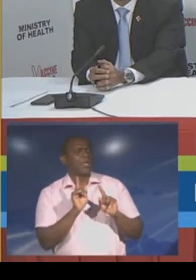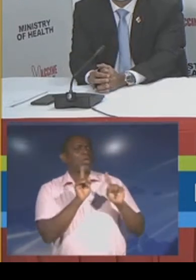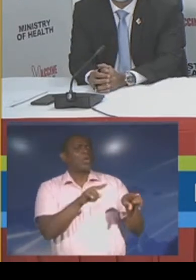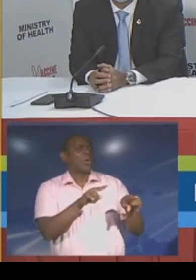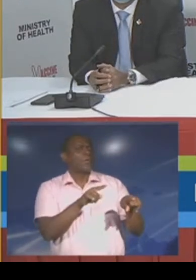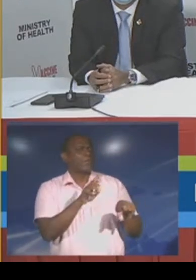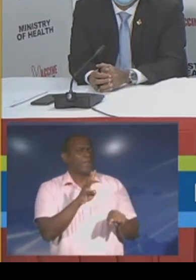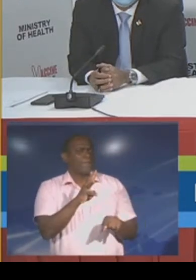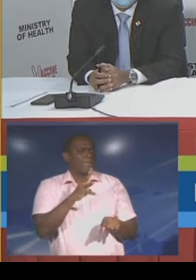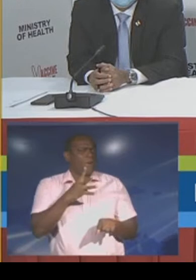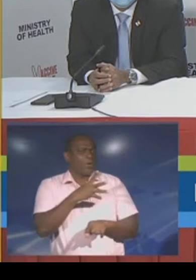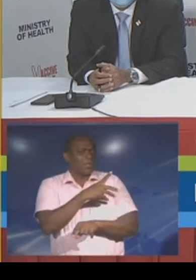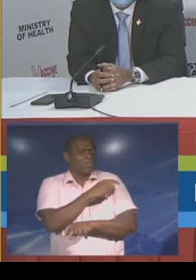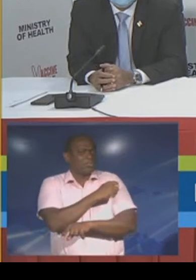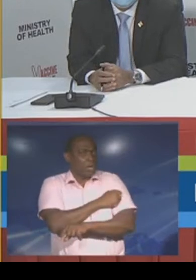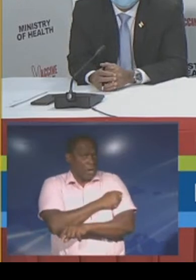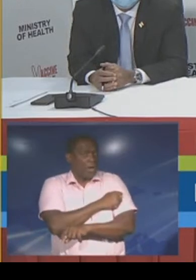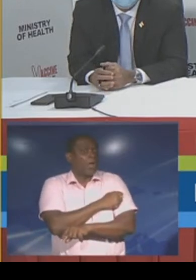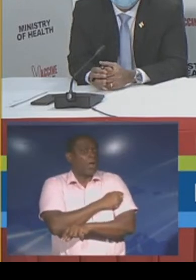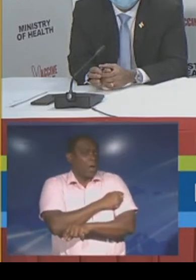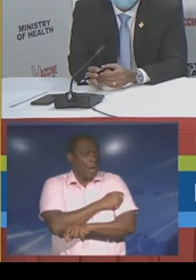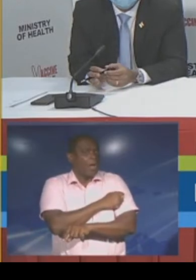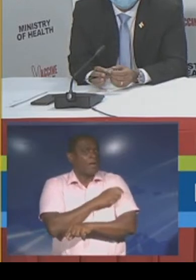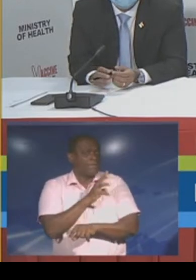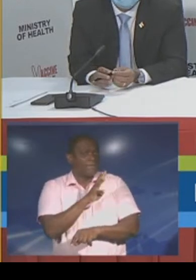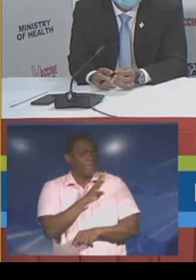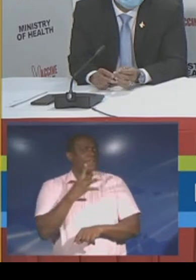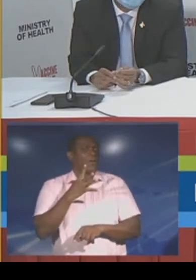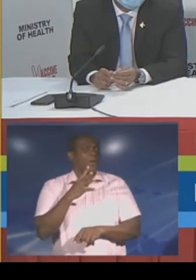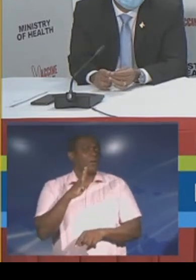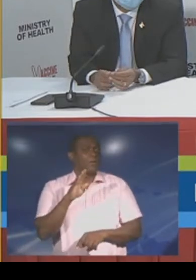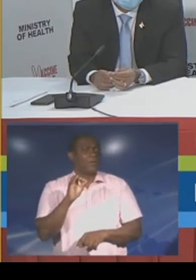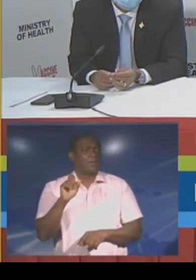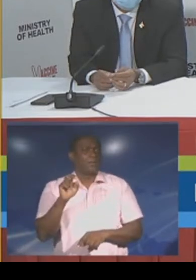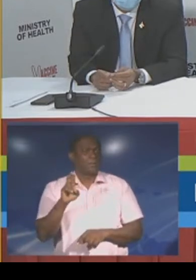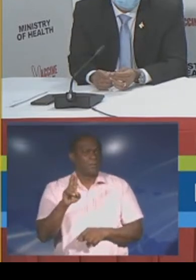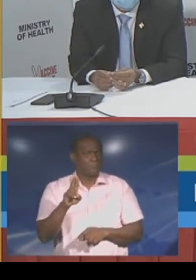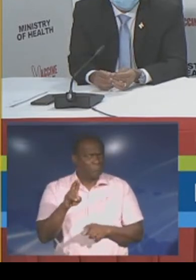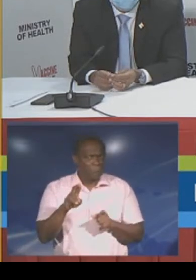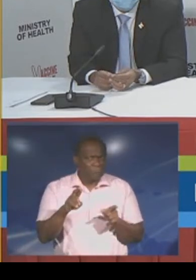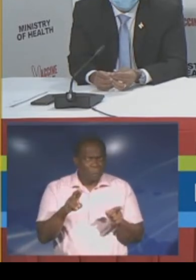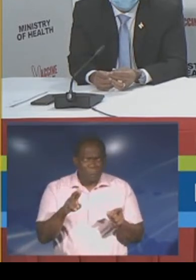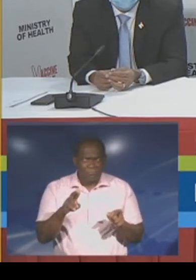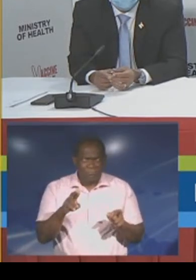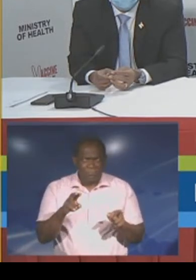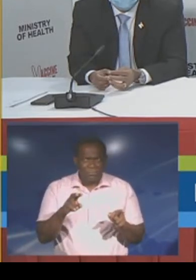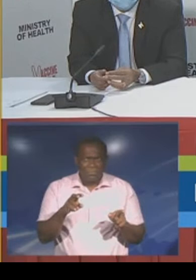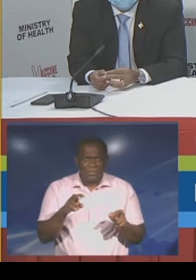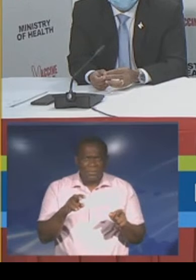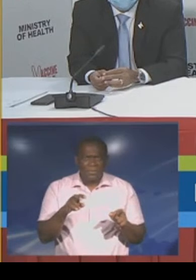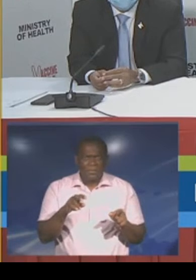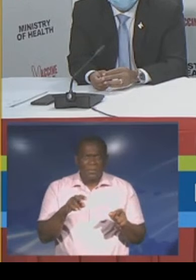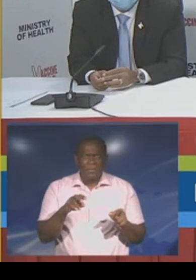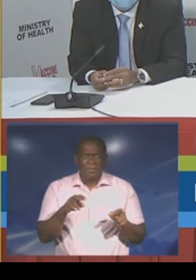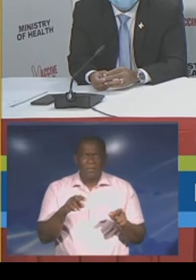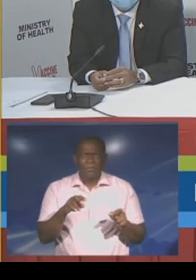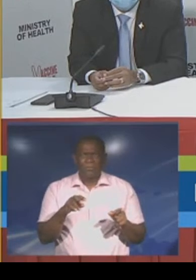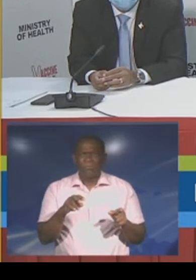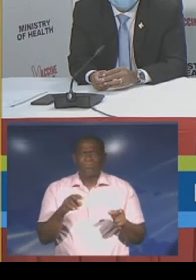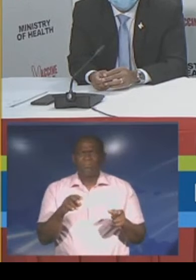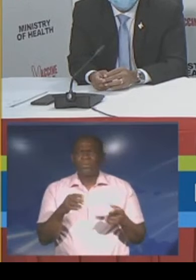it's a fourth shot, but people are saying a fourth booster. Is that what status are we on in terms